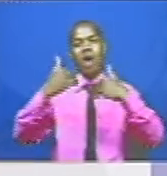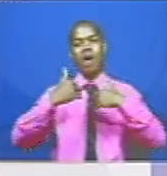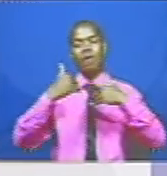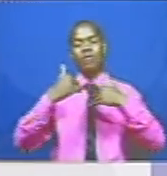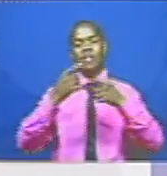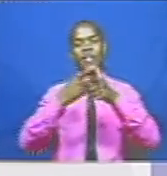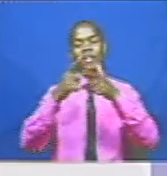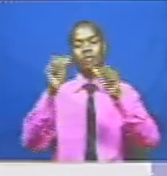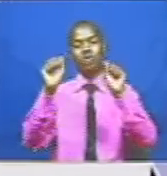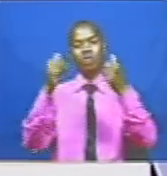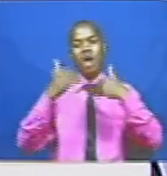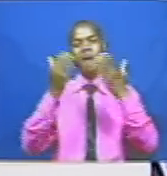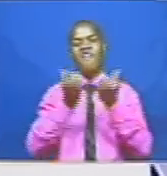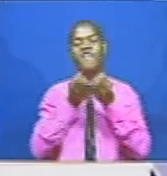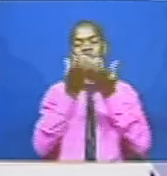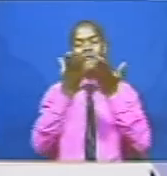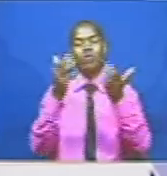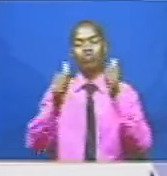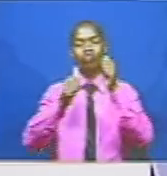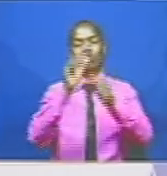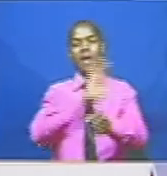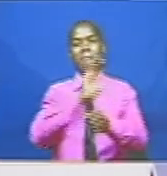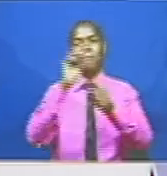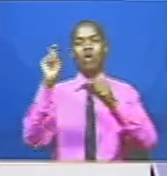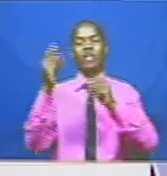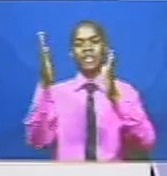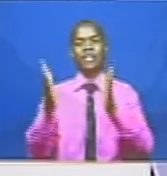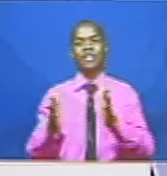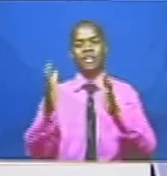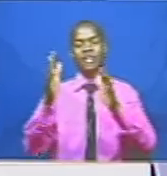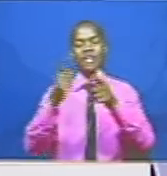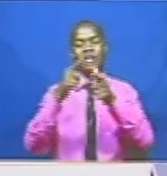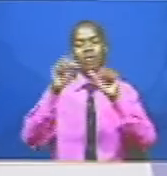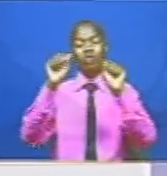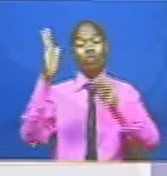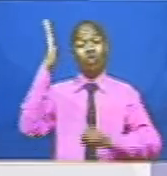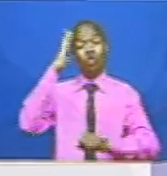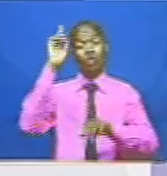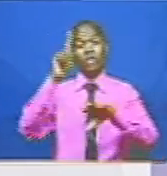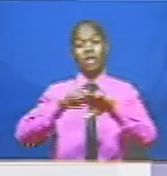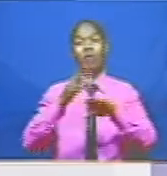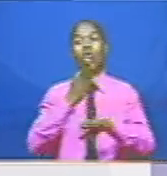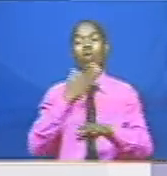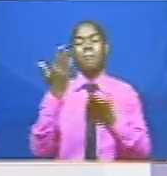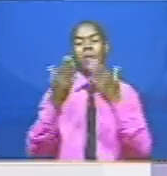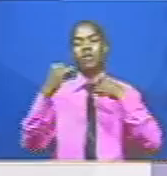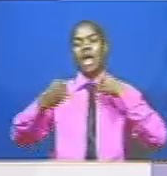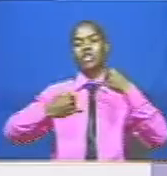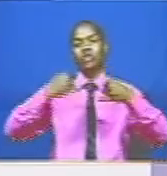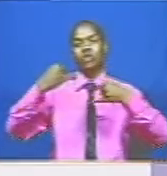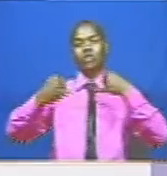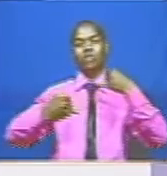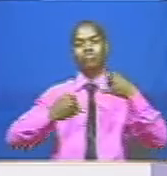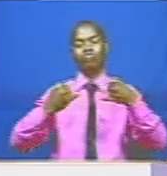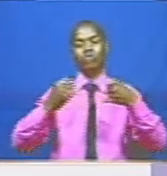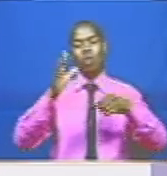like information which will be power to Kenyans. And they'll know that if I want to like enjoy the beach